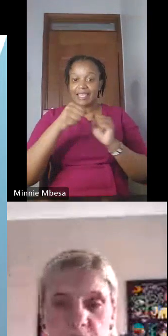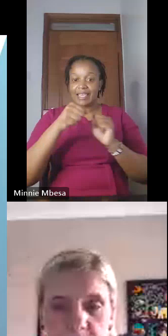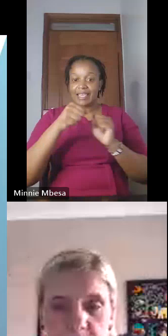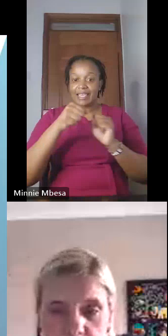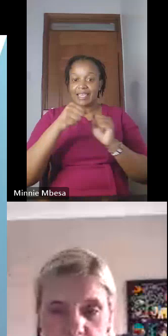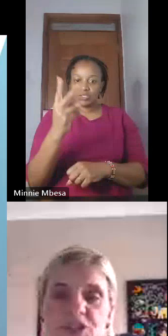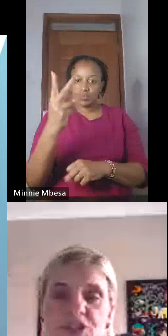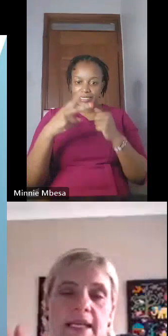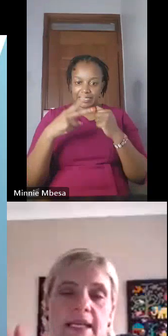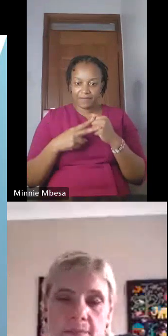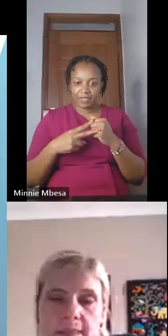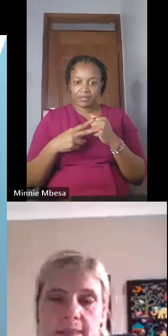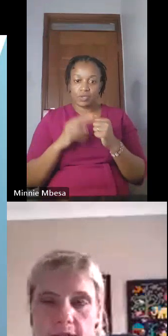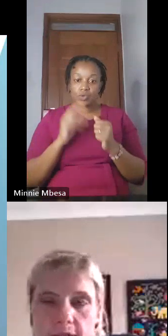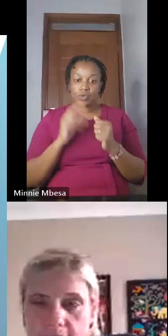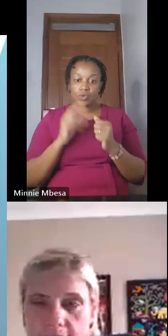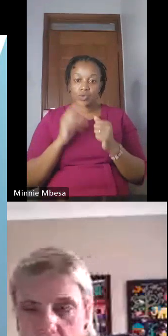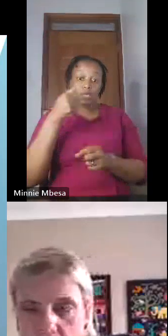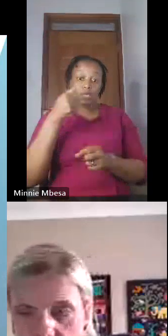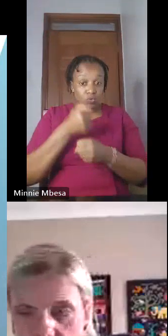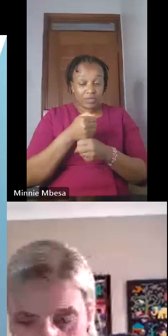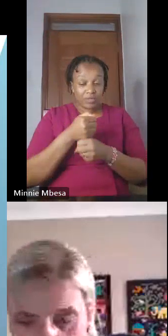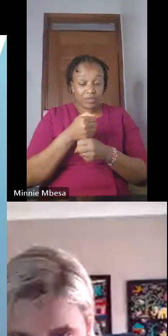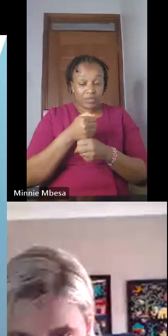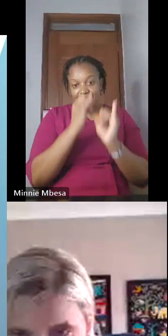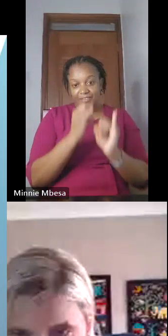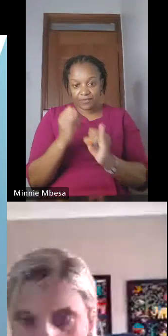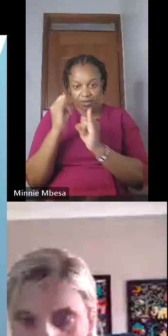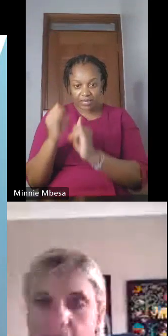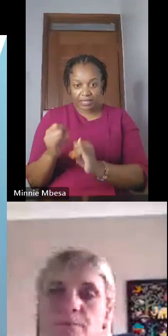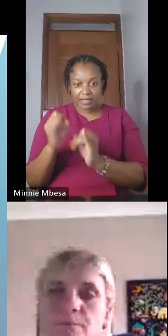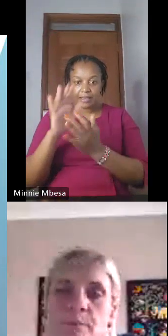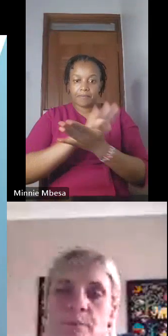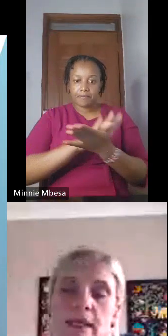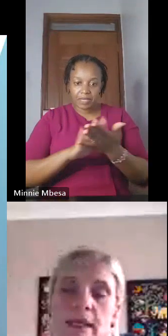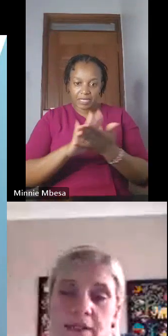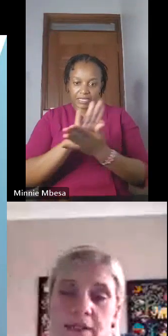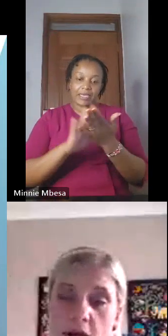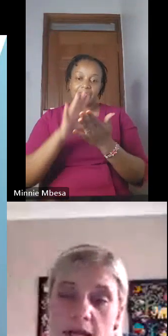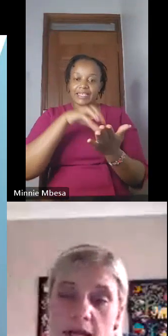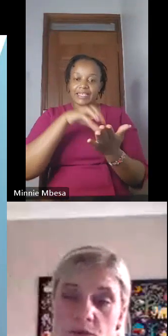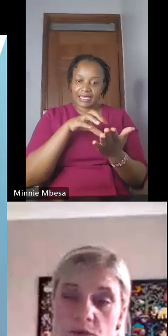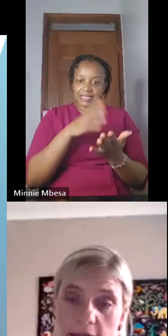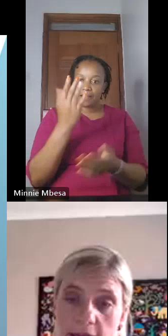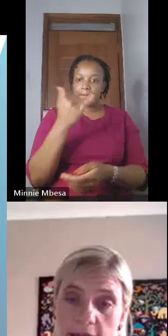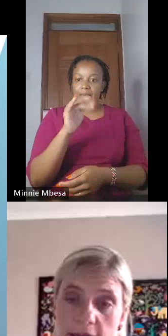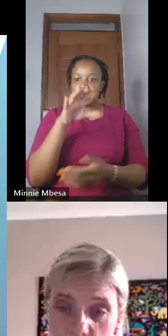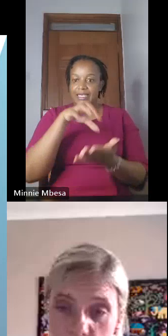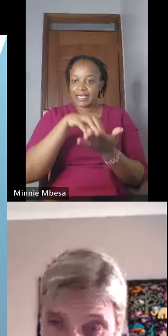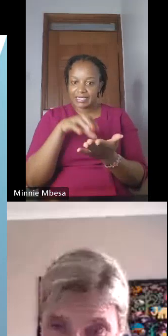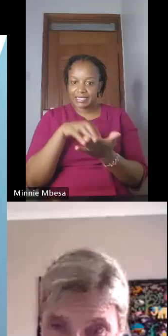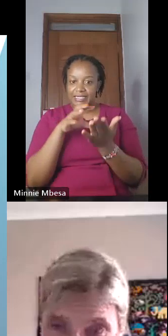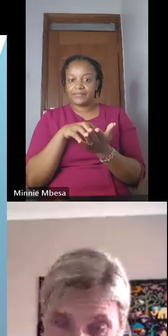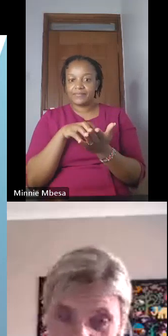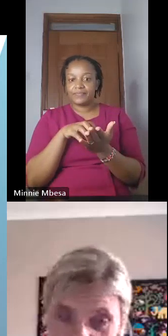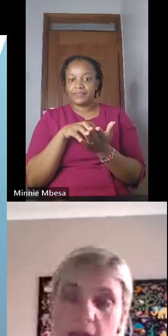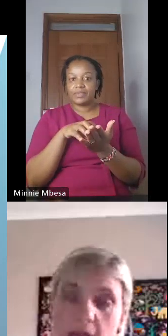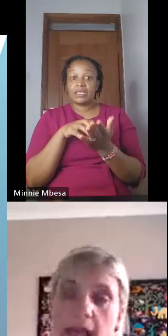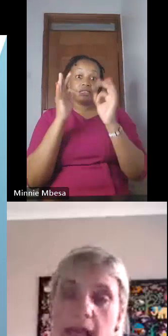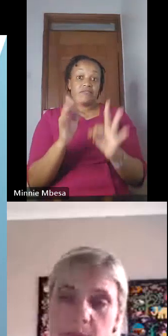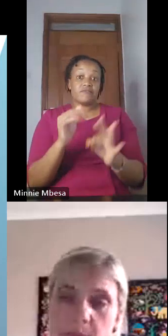We will do this individually and based on a case-by-case basis. But it's not that you will have to withdraw